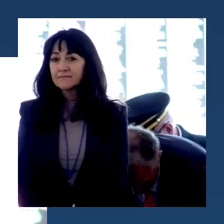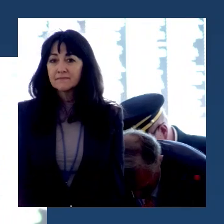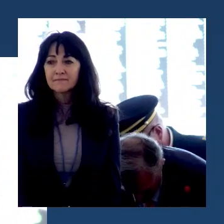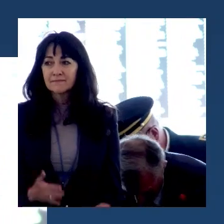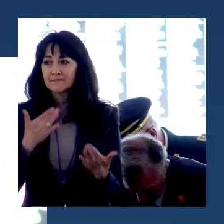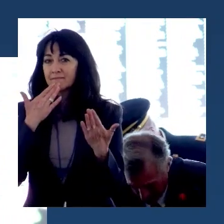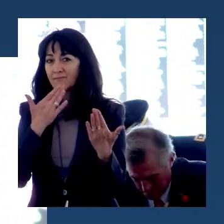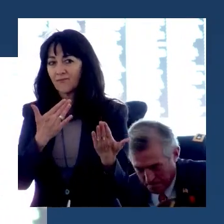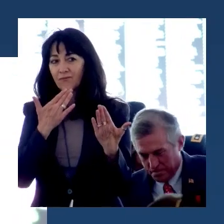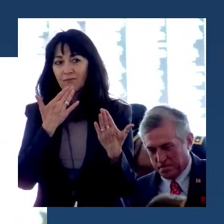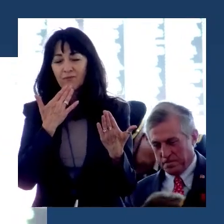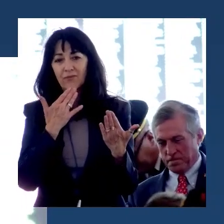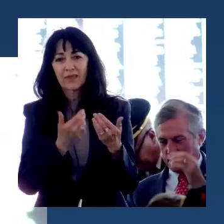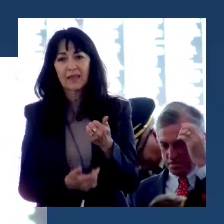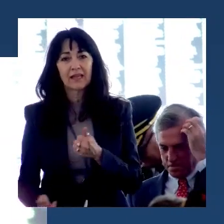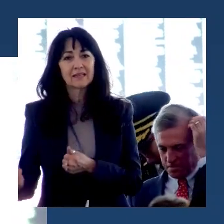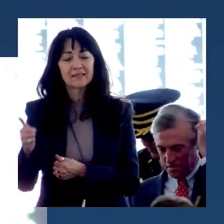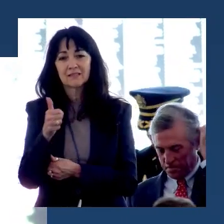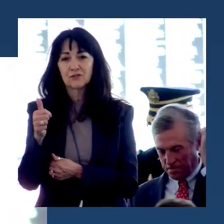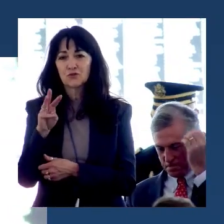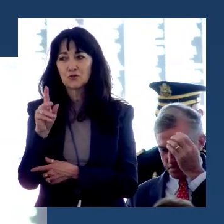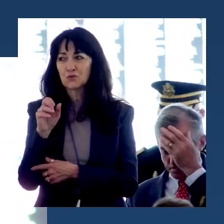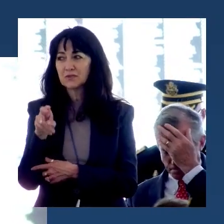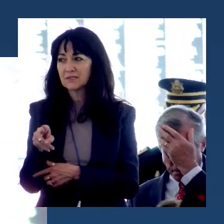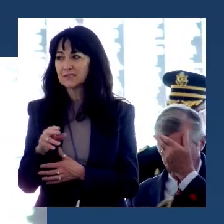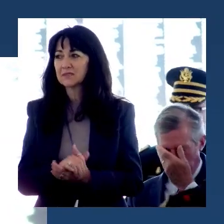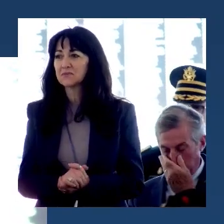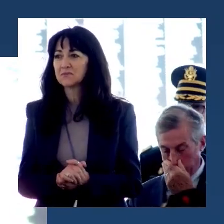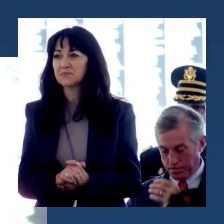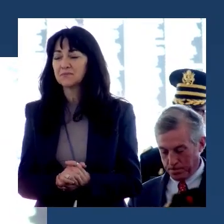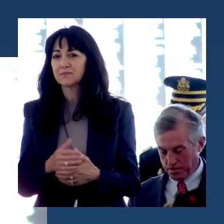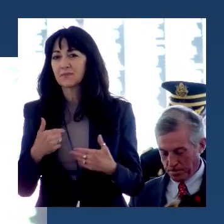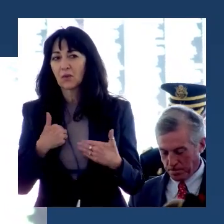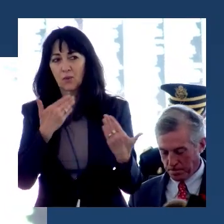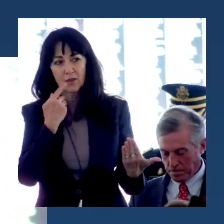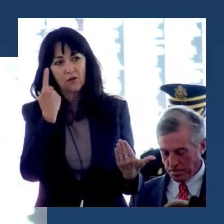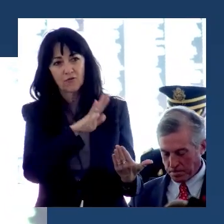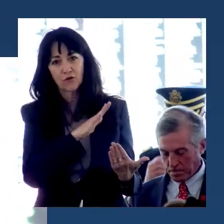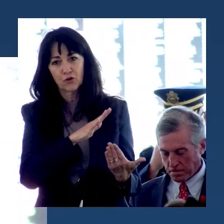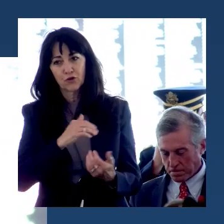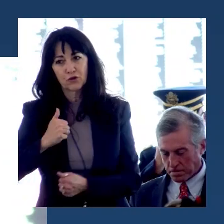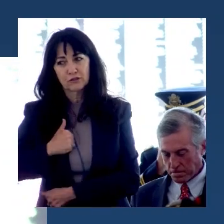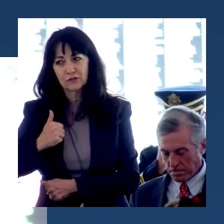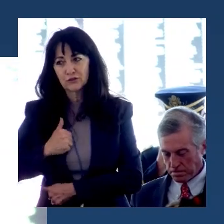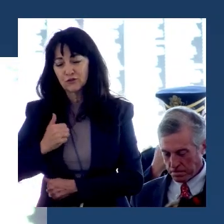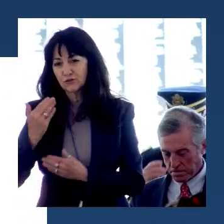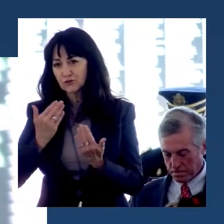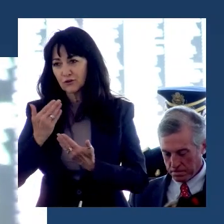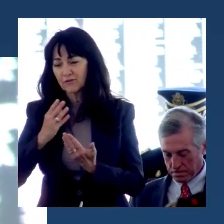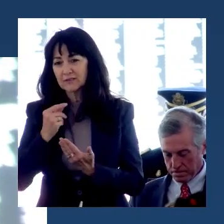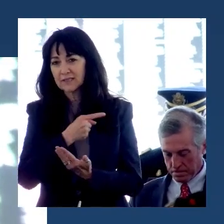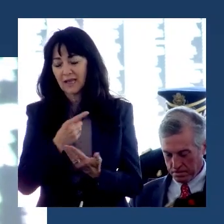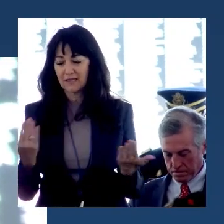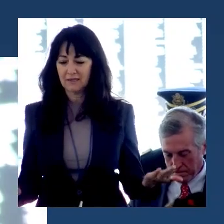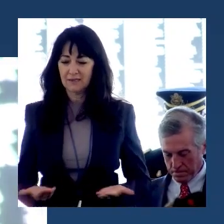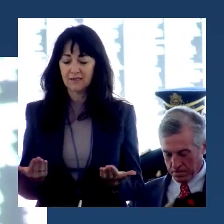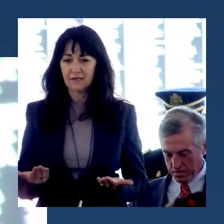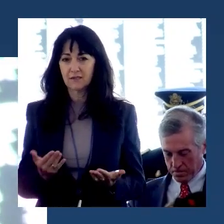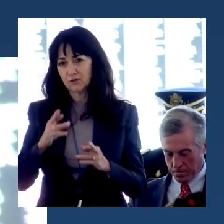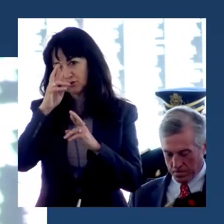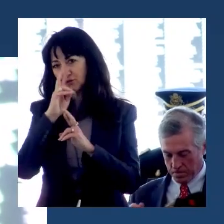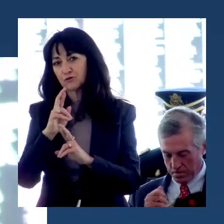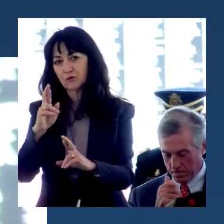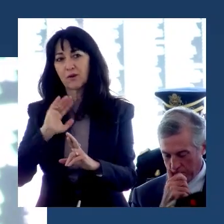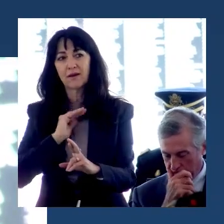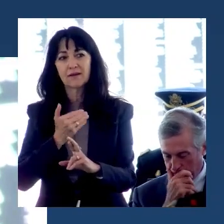Thank you, Chief Warrant Officer 5 Wilson. We thank you for your service and being here today to honor our fallen brothers